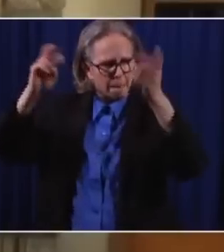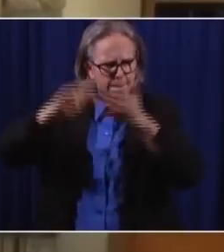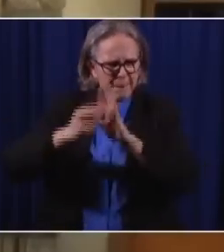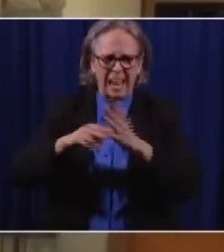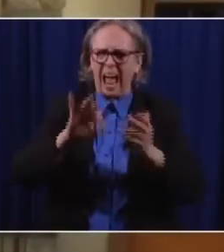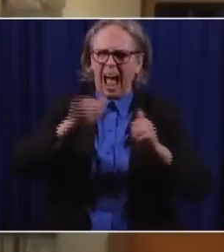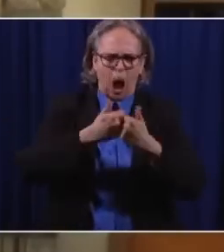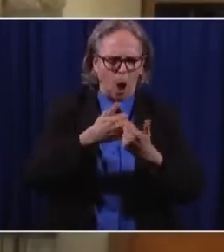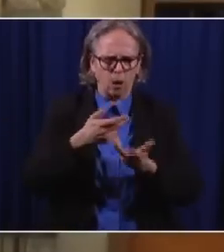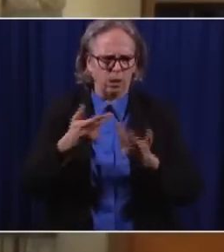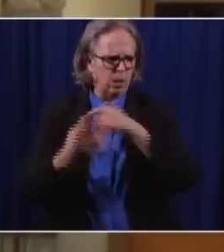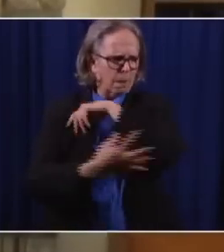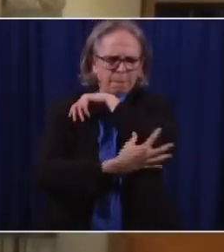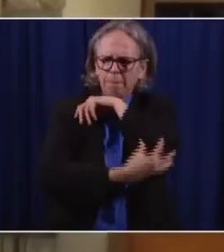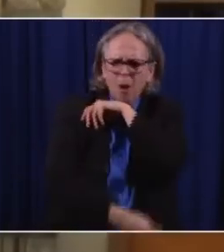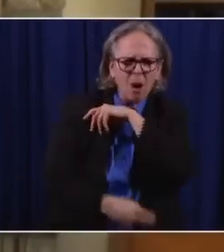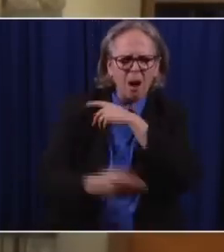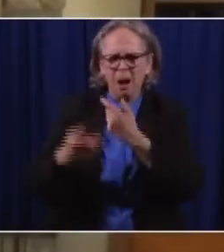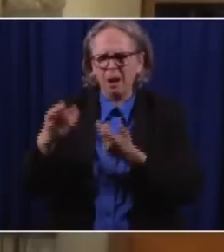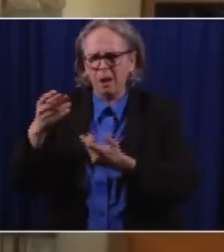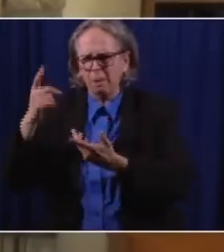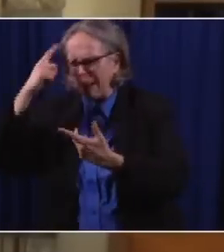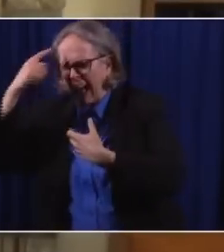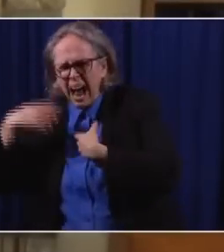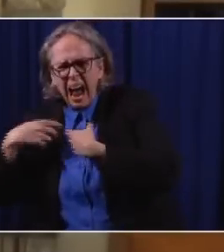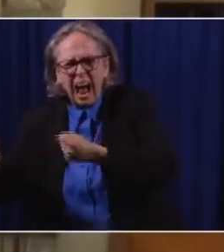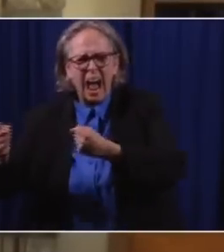health treatment, and other support networks.